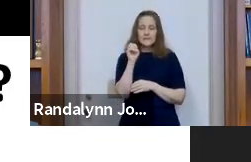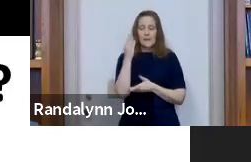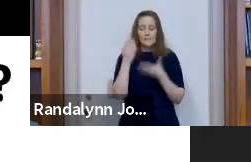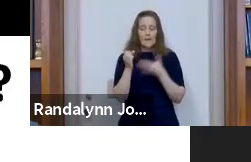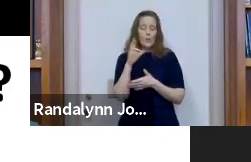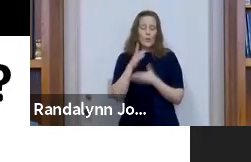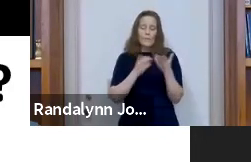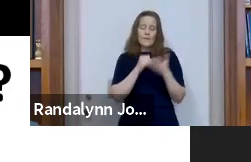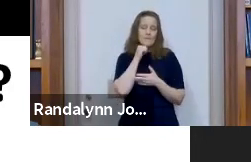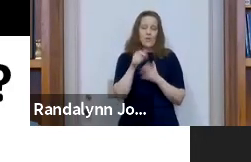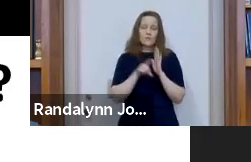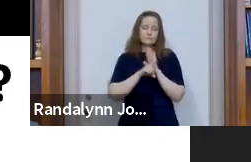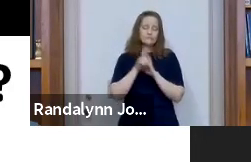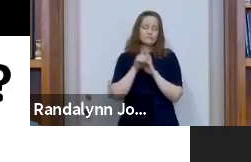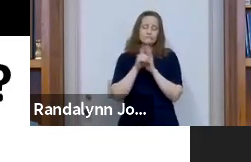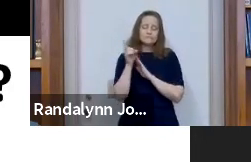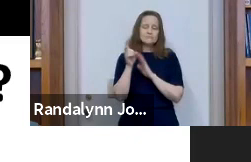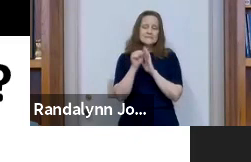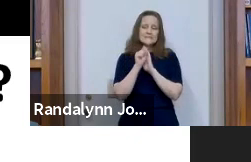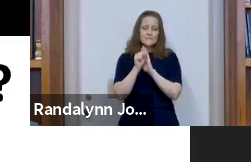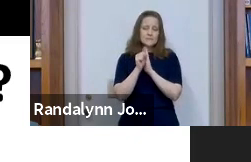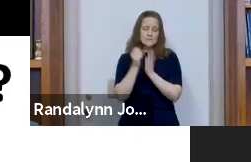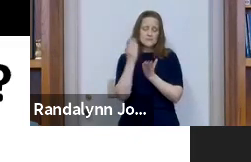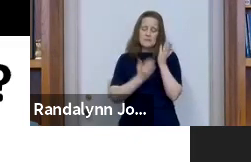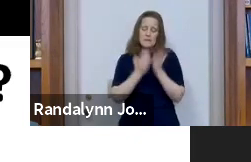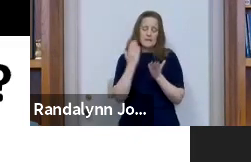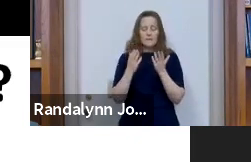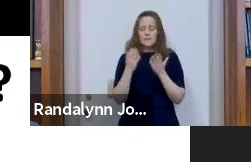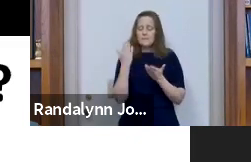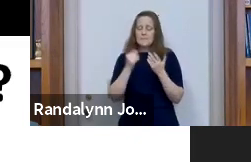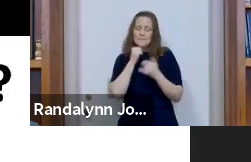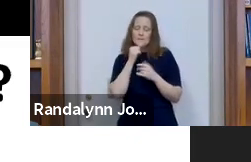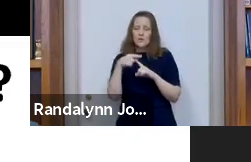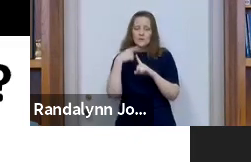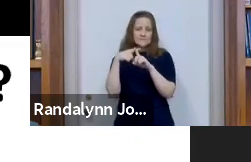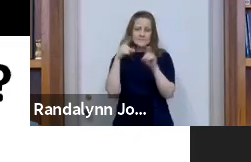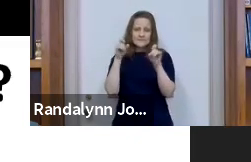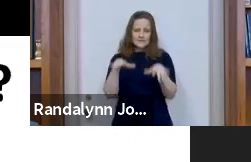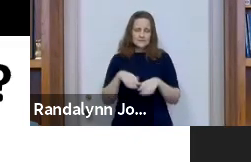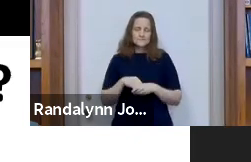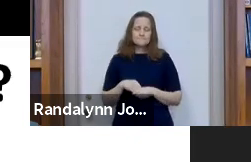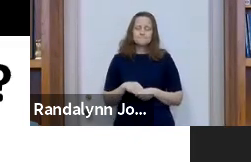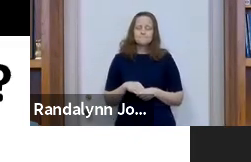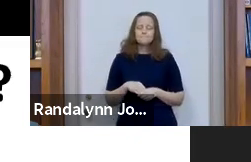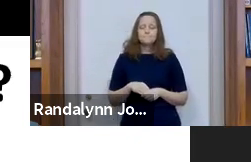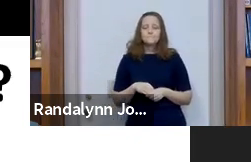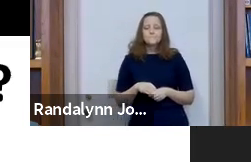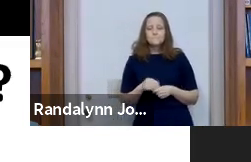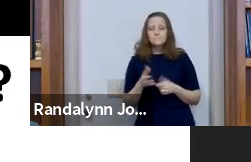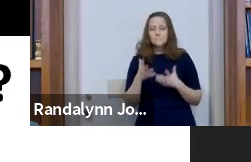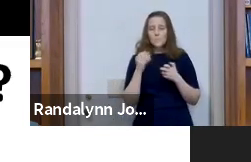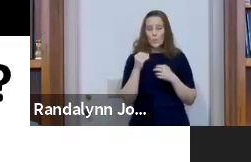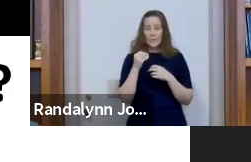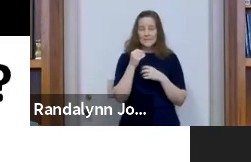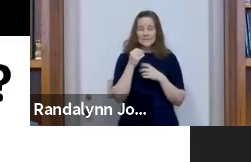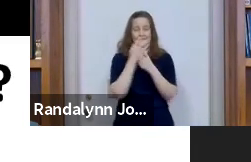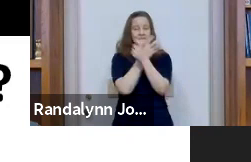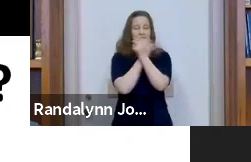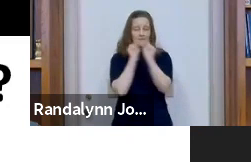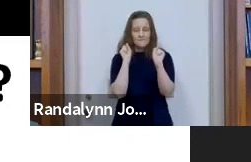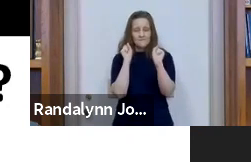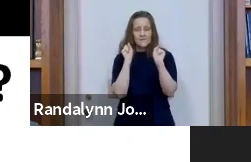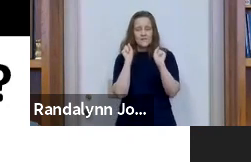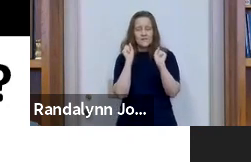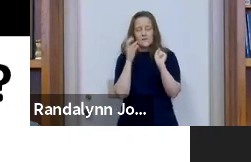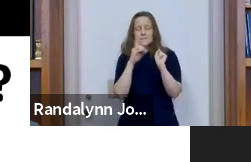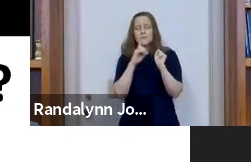of COVID-19. They may or may not get a positive test. We don't know that, but we want to be as conservative as possible and take